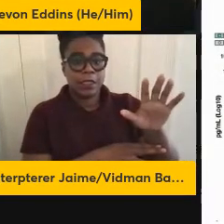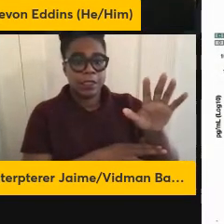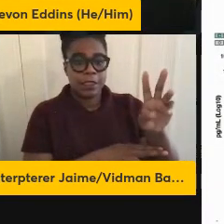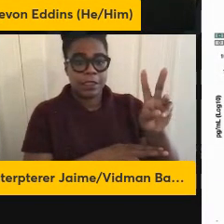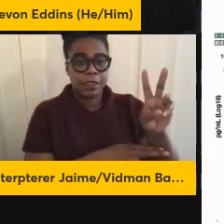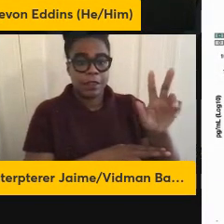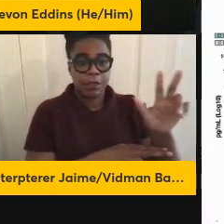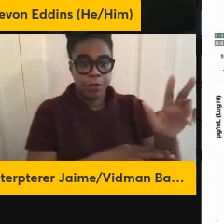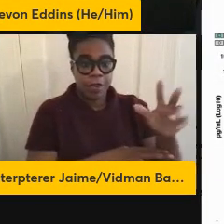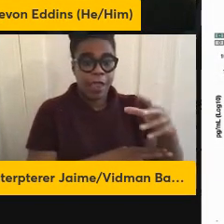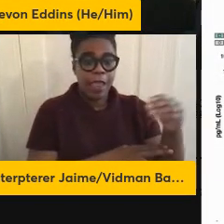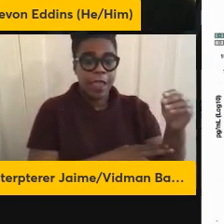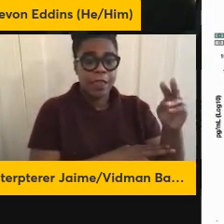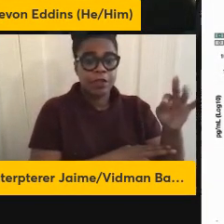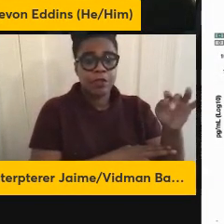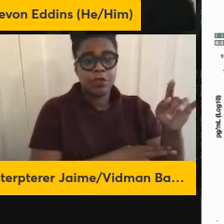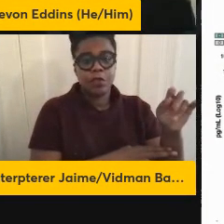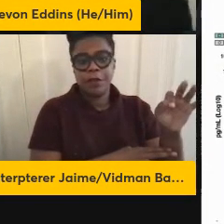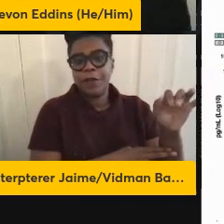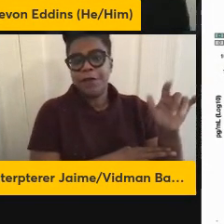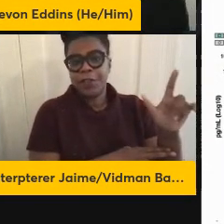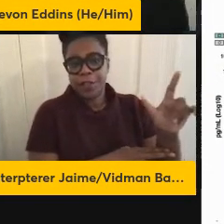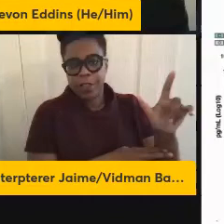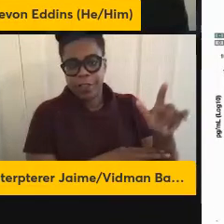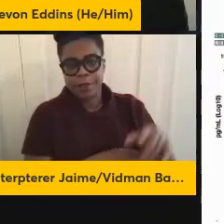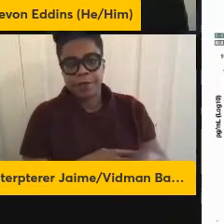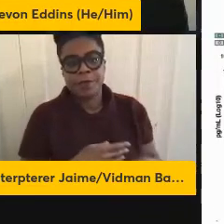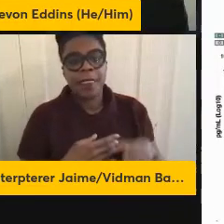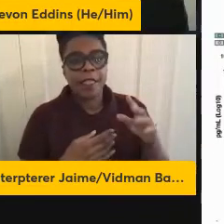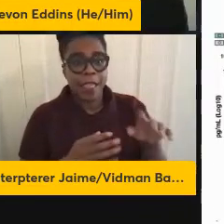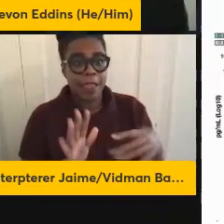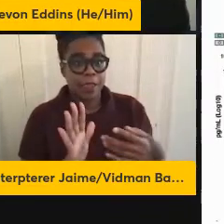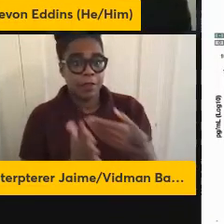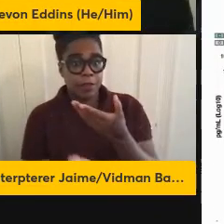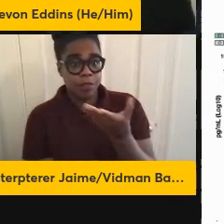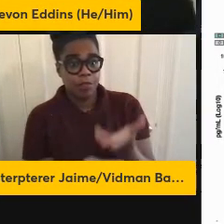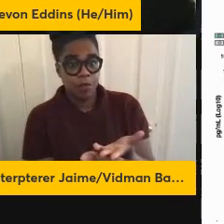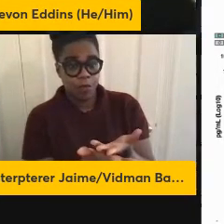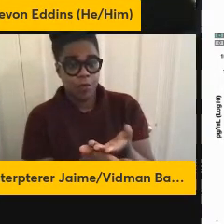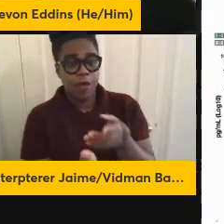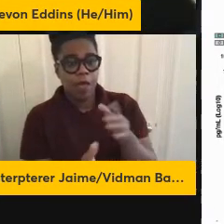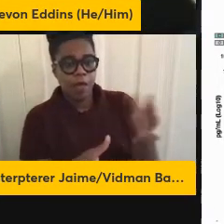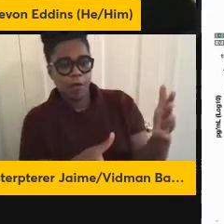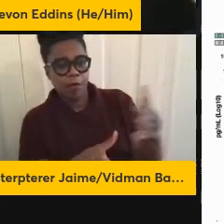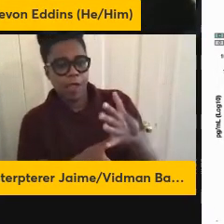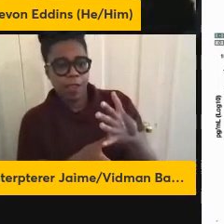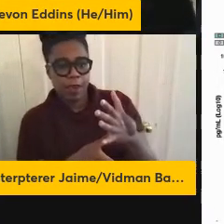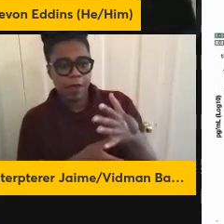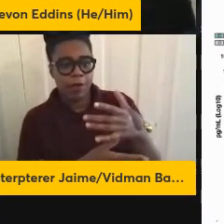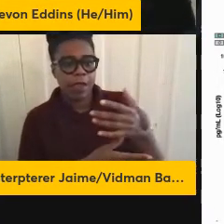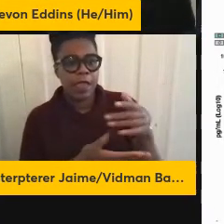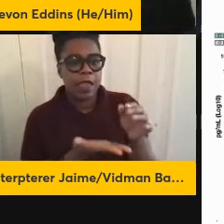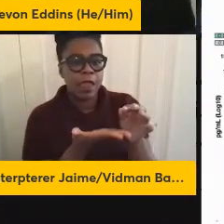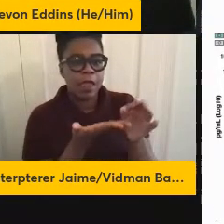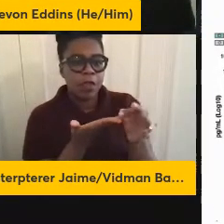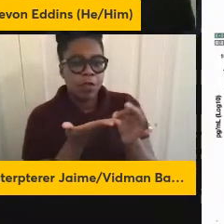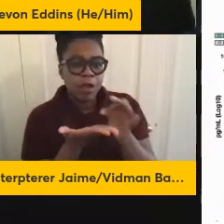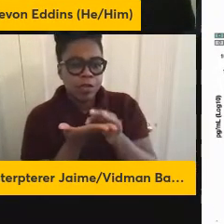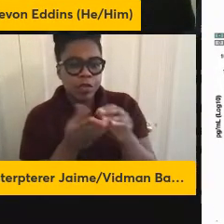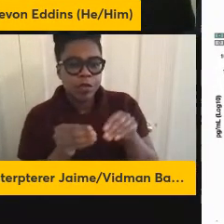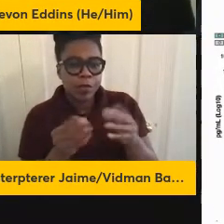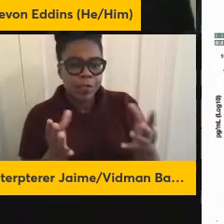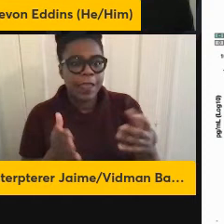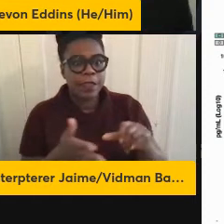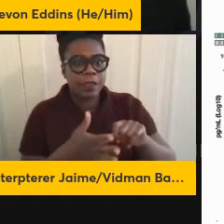also a neutrophil elastase, which gives us a lot of evidence of primary granule release is